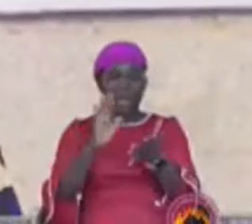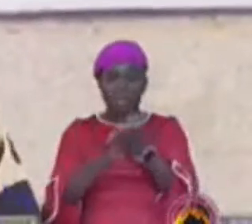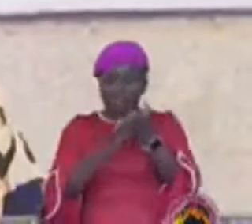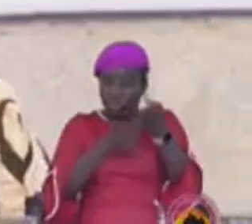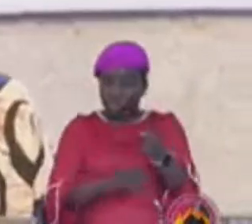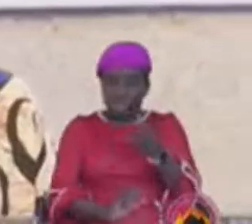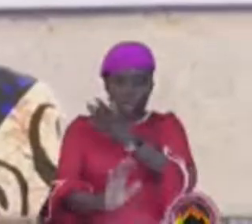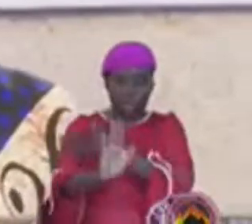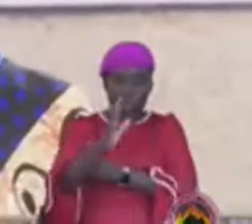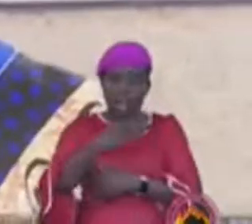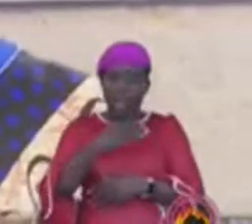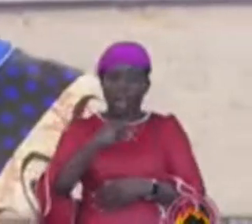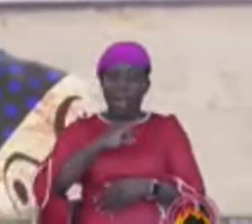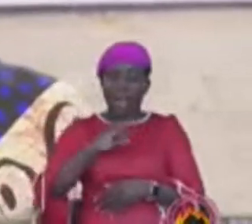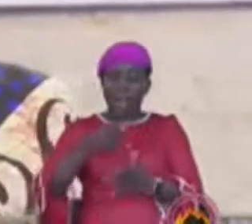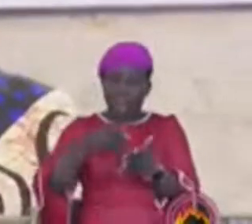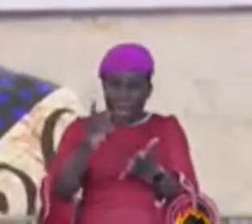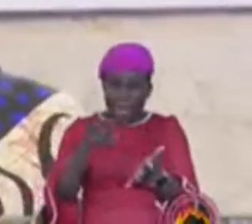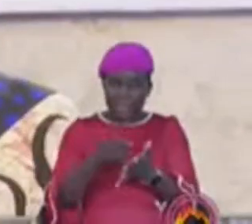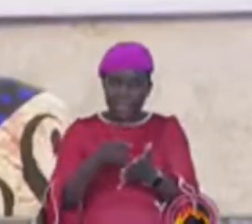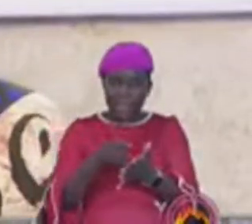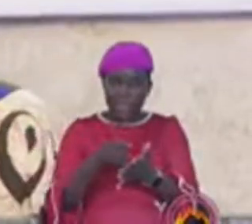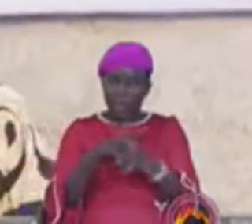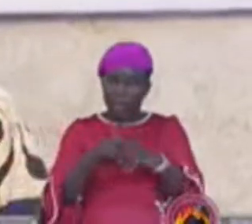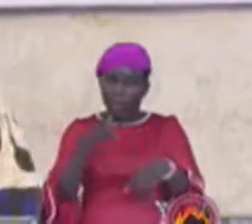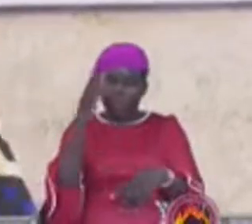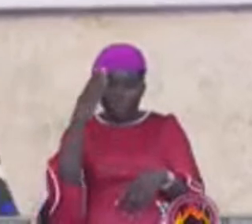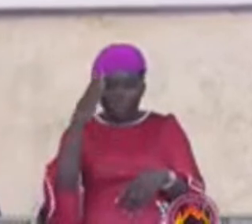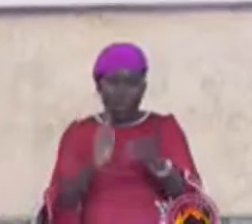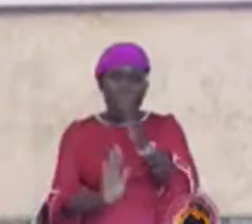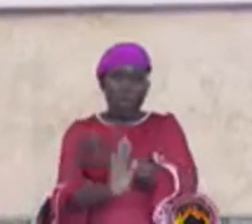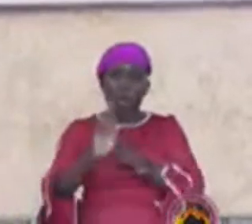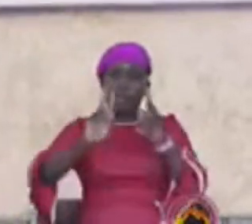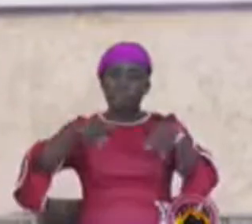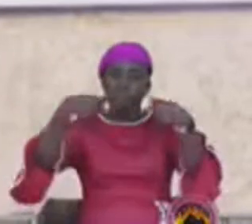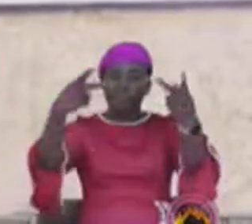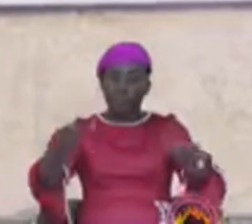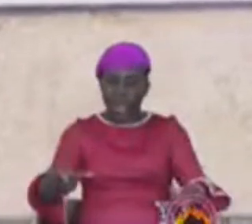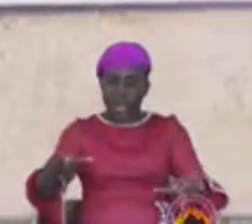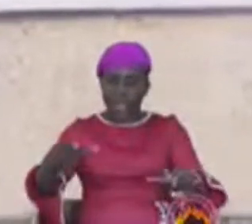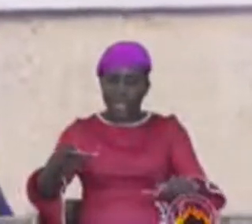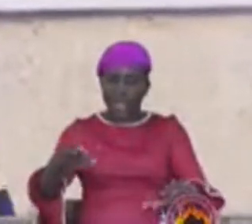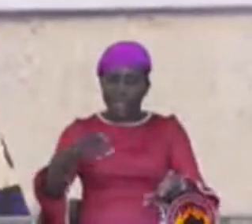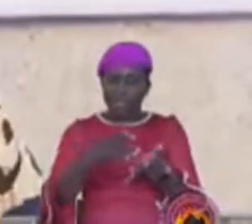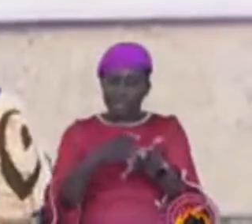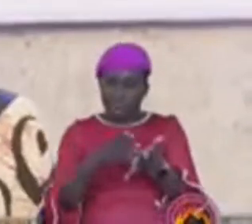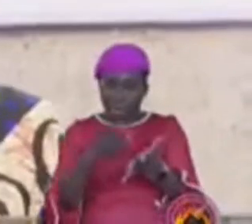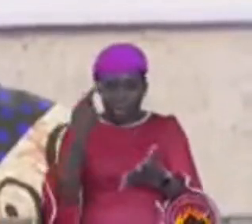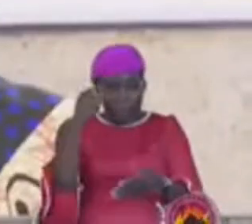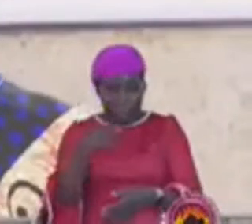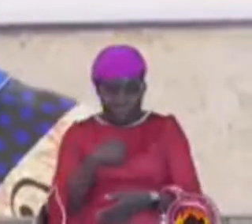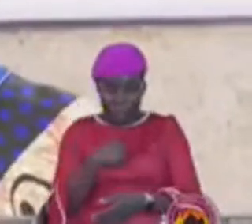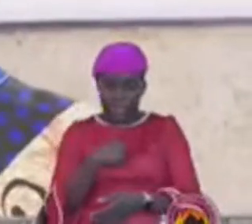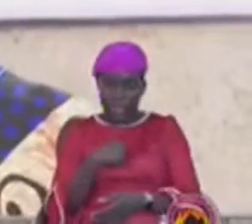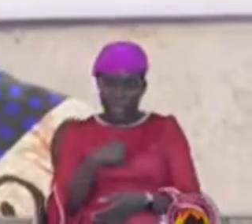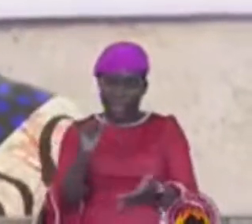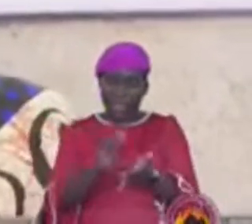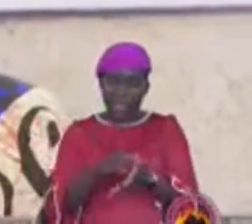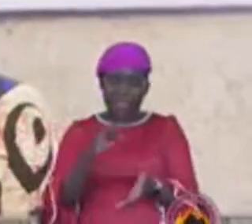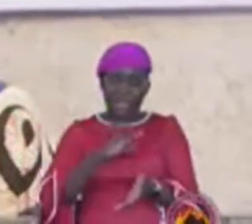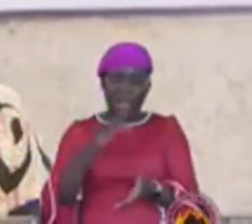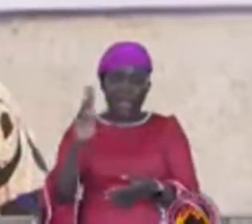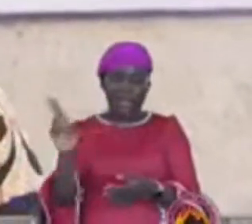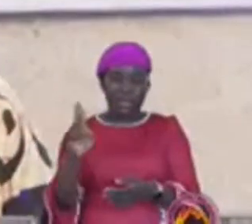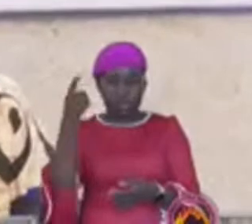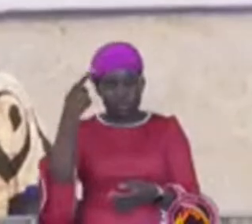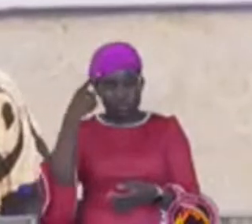right. People dashed me money that I used for my transport all through the February. As if that's not enough. Inside